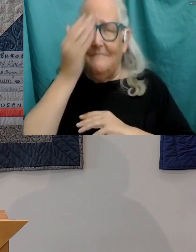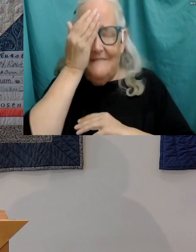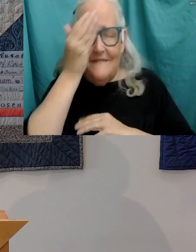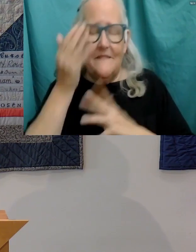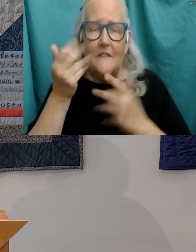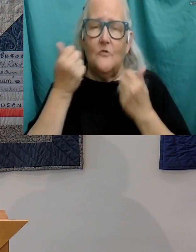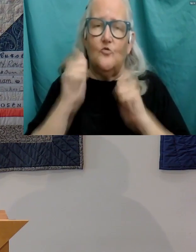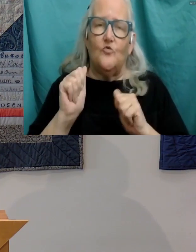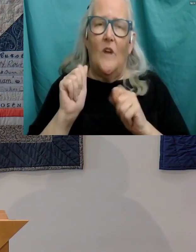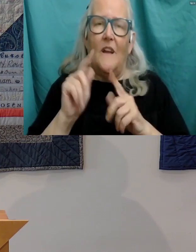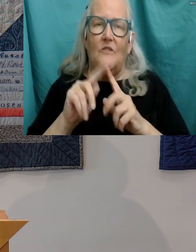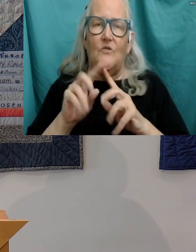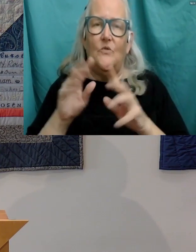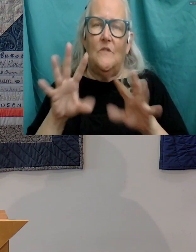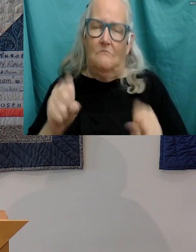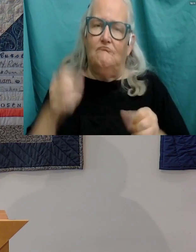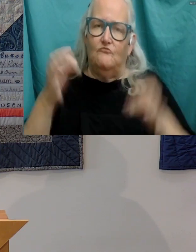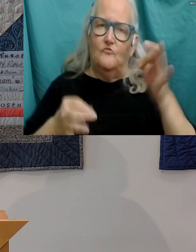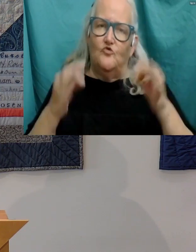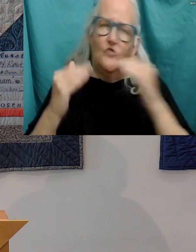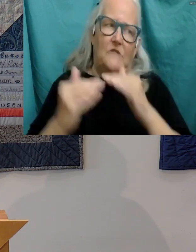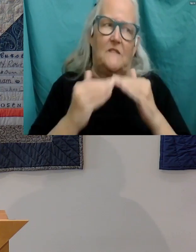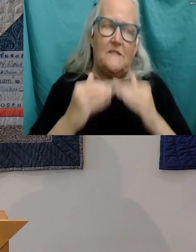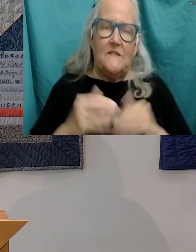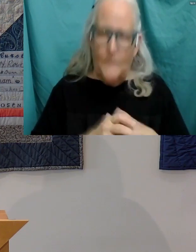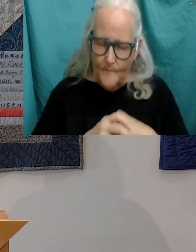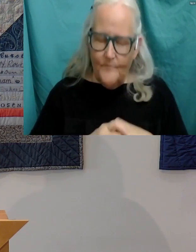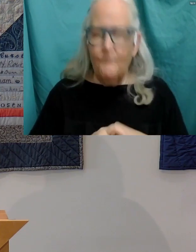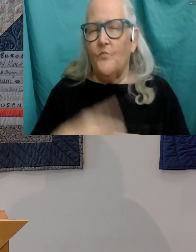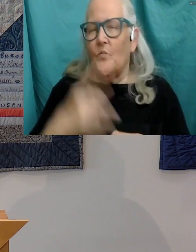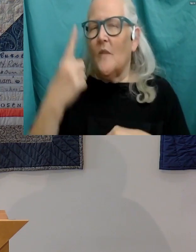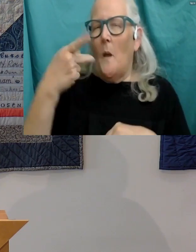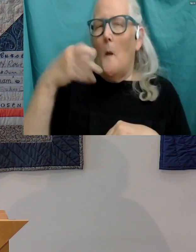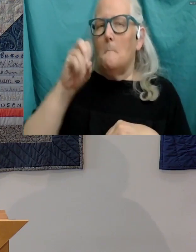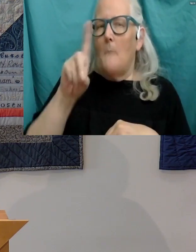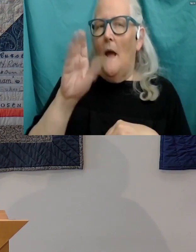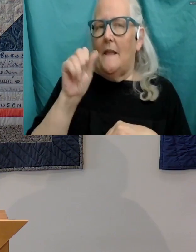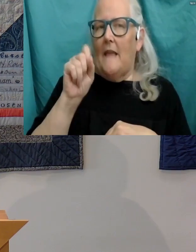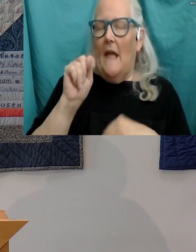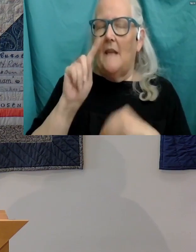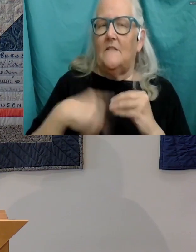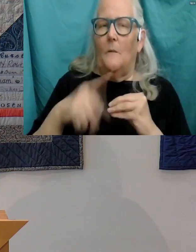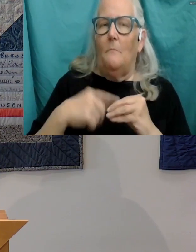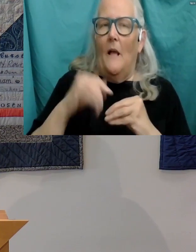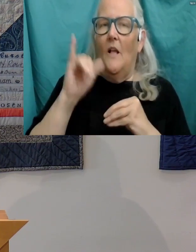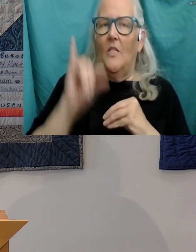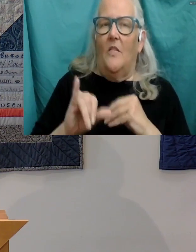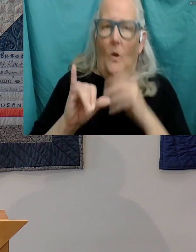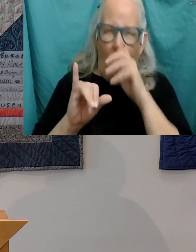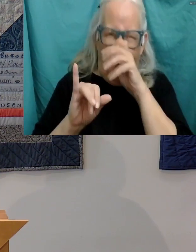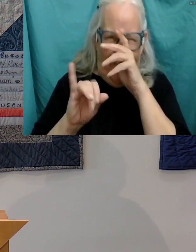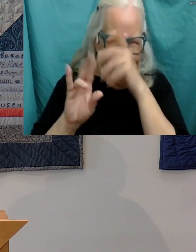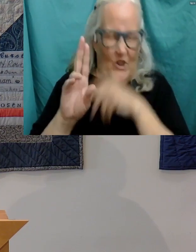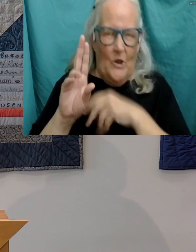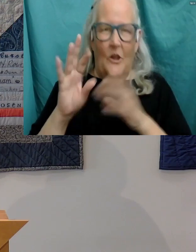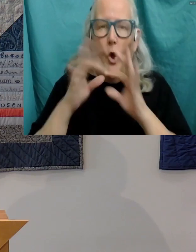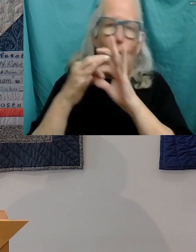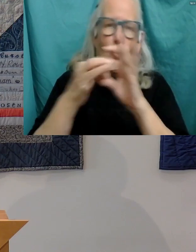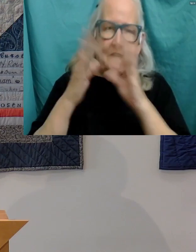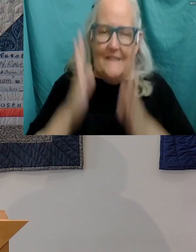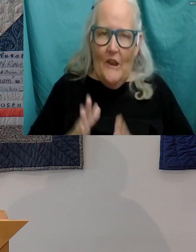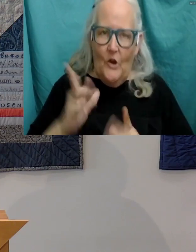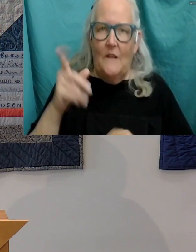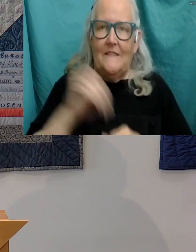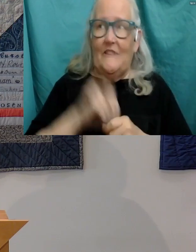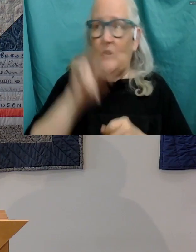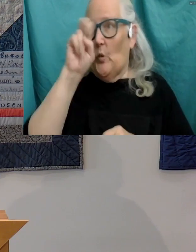sailor. In a podcast about the proto-Unitarian Puritans of New England and the pirates they executed,